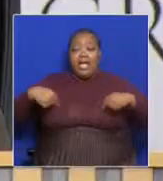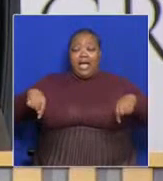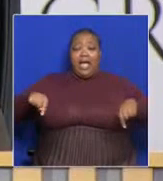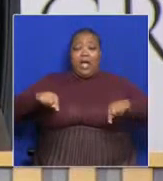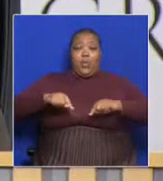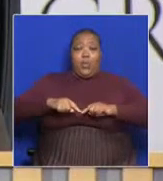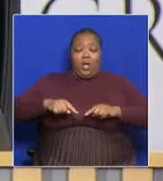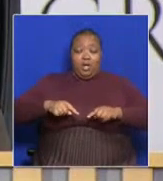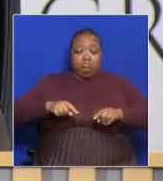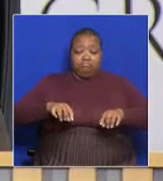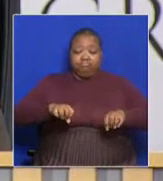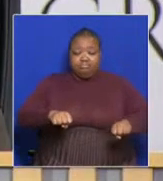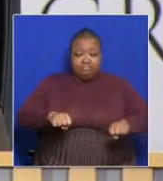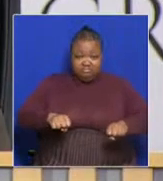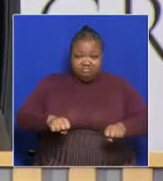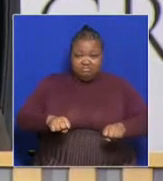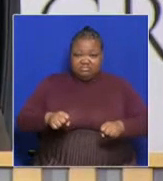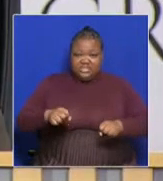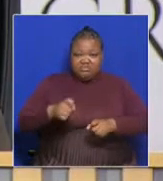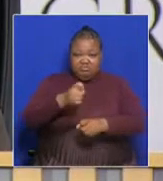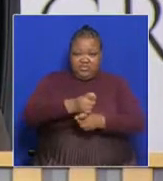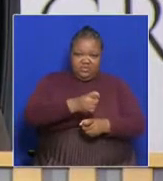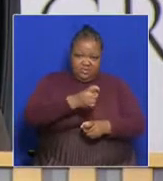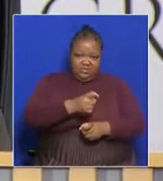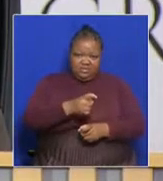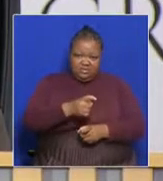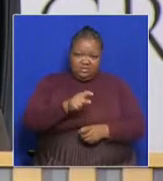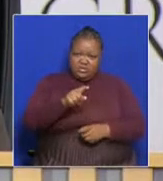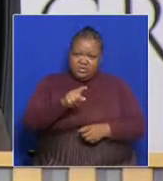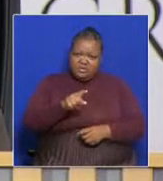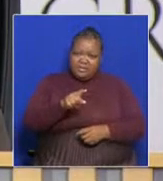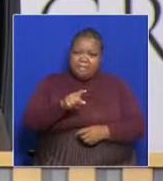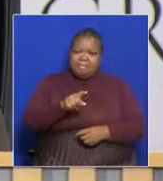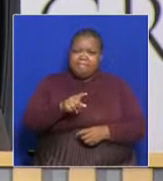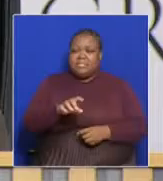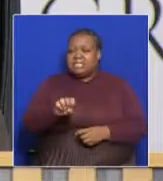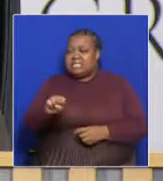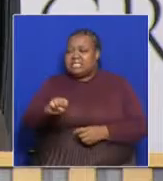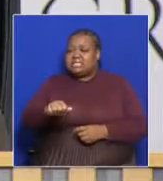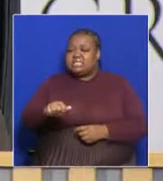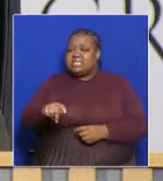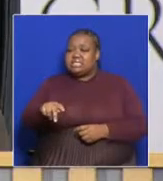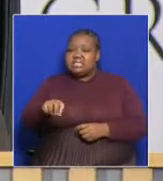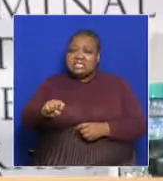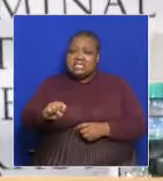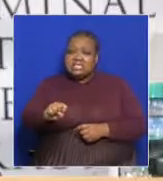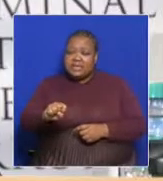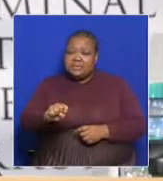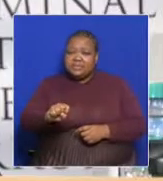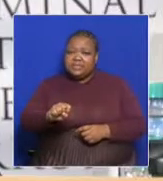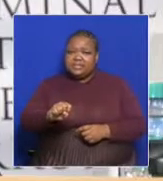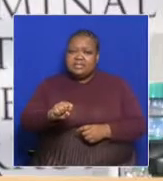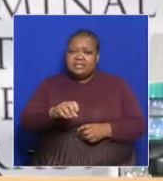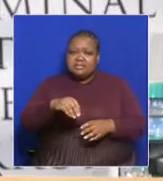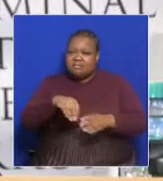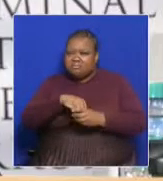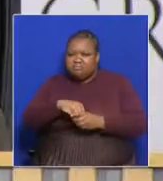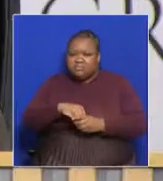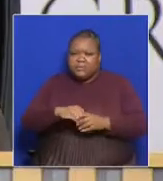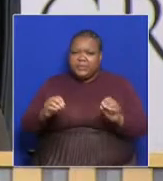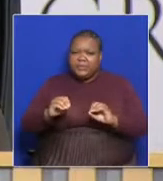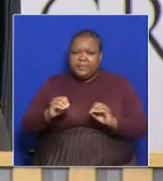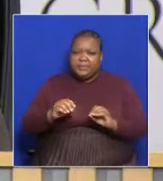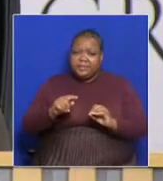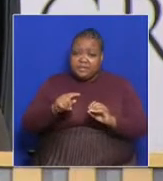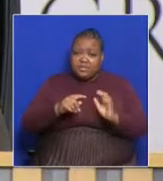hour? Are you not part of the SAPs? Are you not part of people or to whom this prescript applies? We